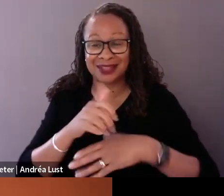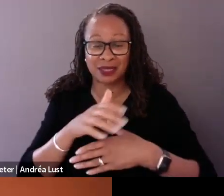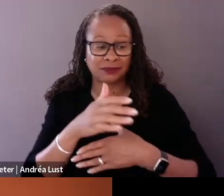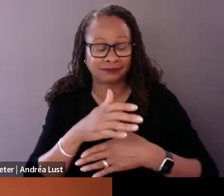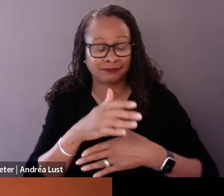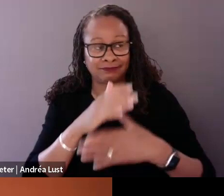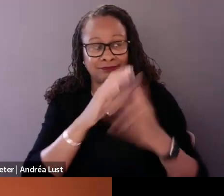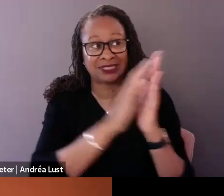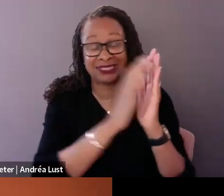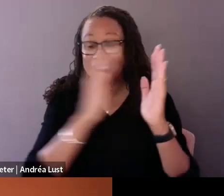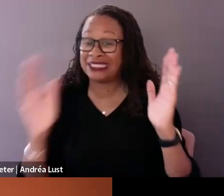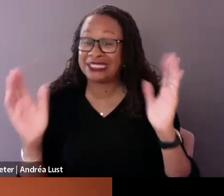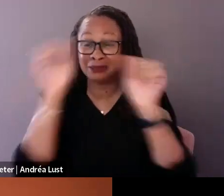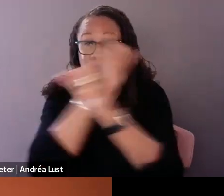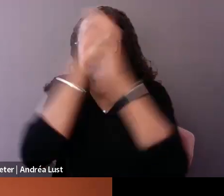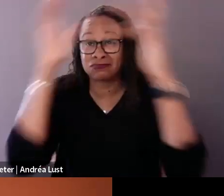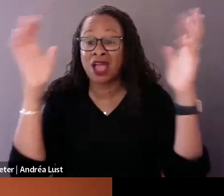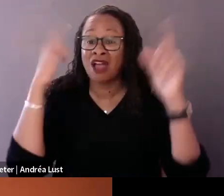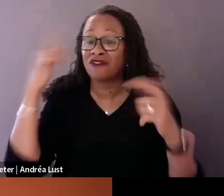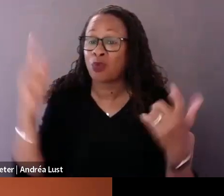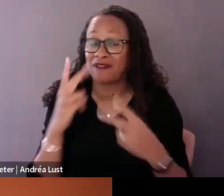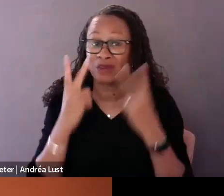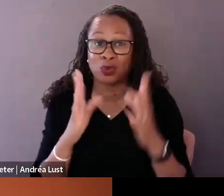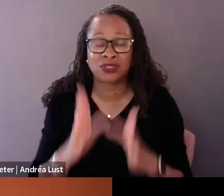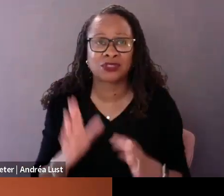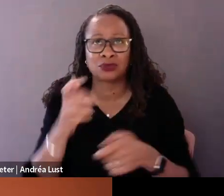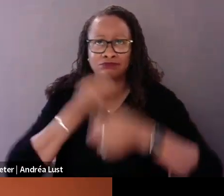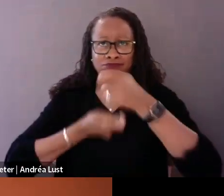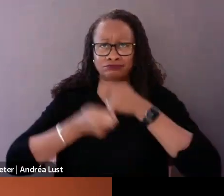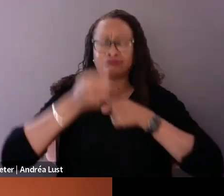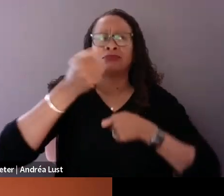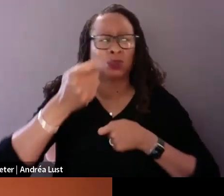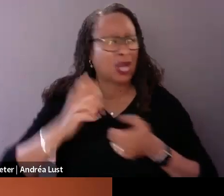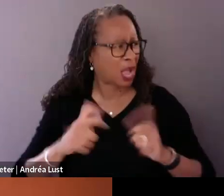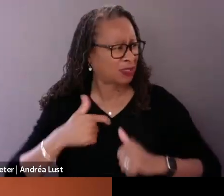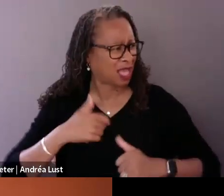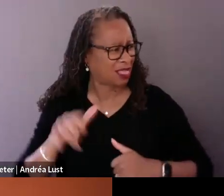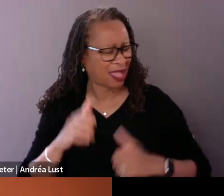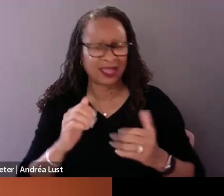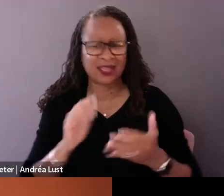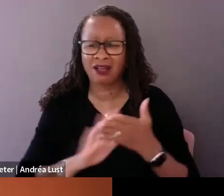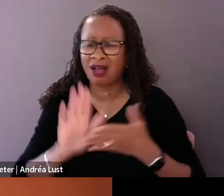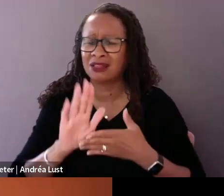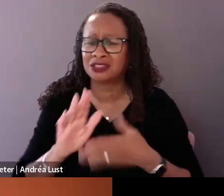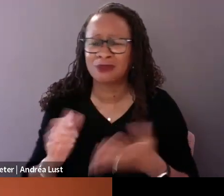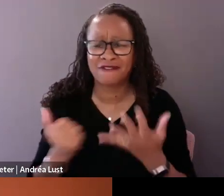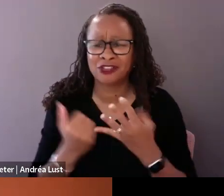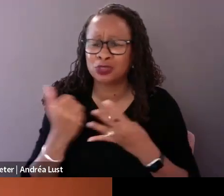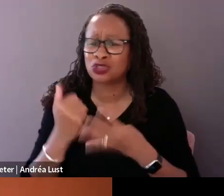viewers to be able to kind of put themselves there, you know, that was of utmost importance